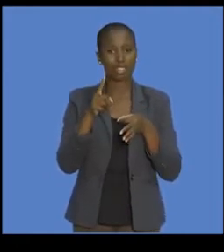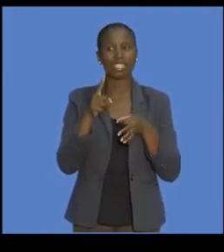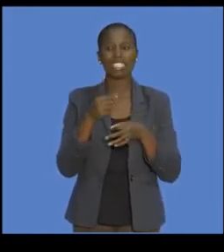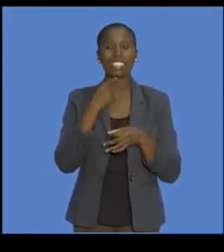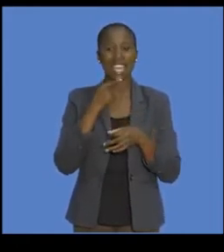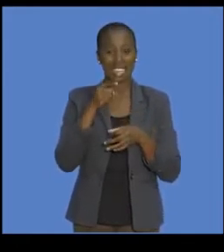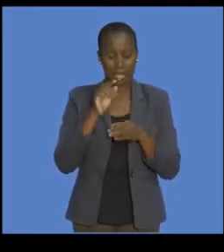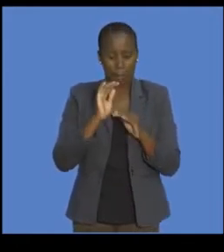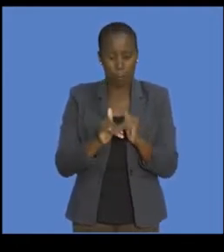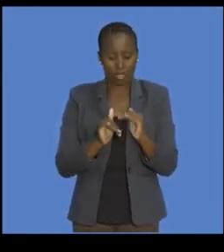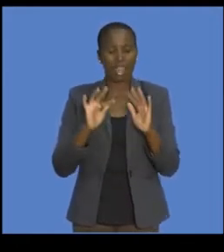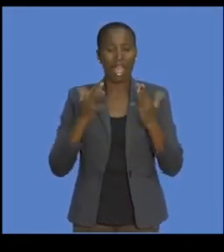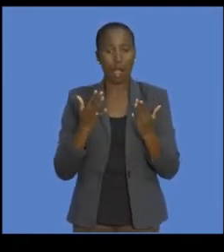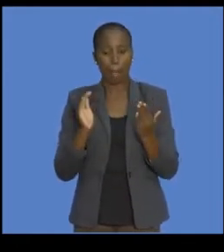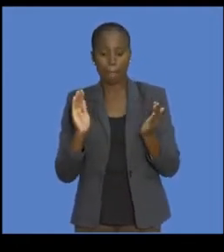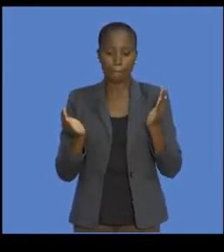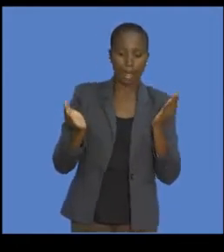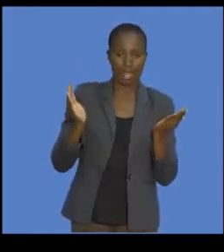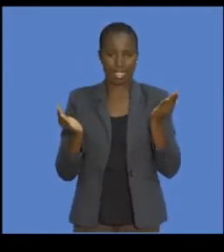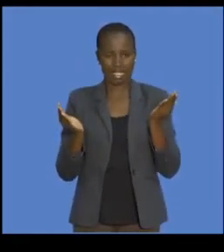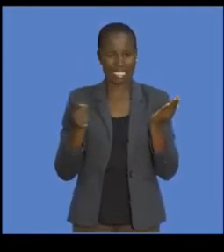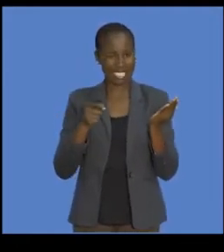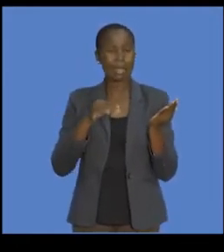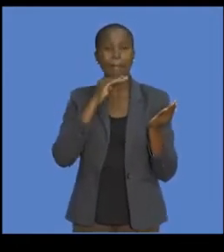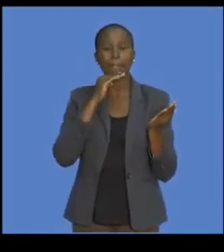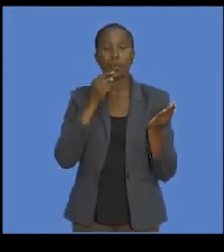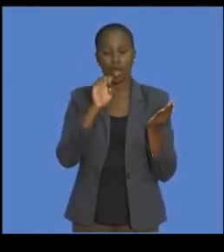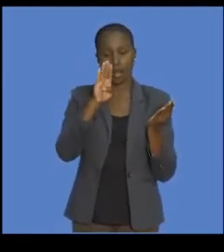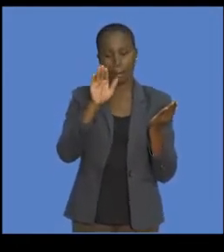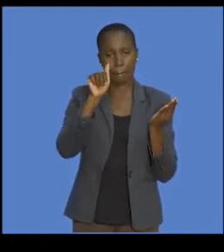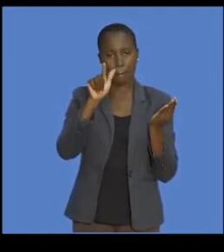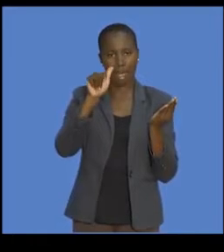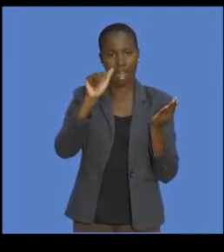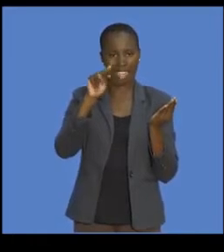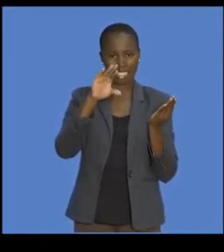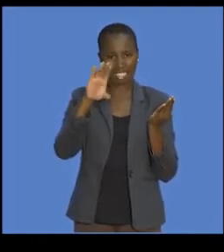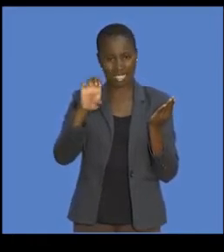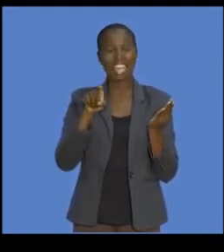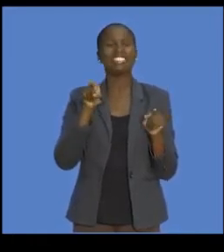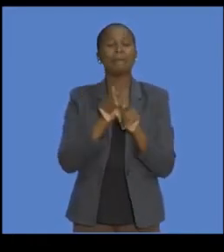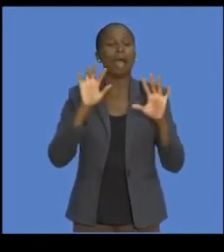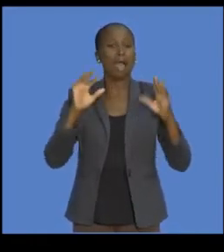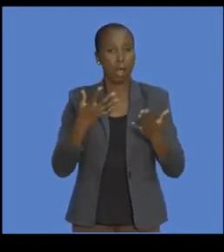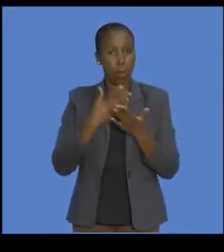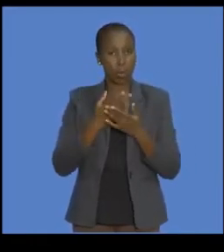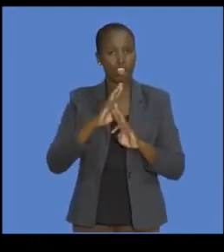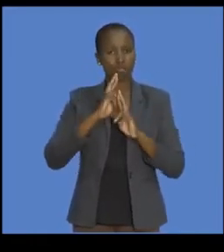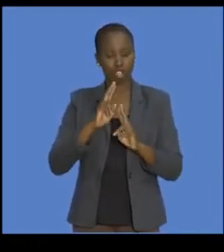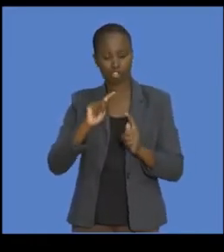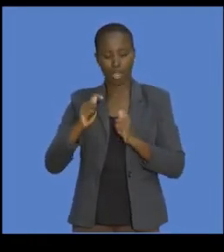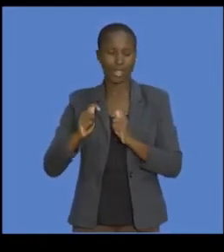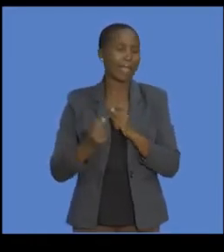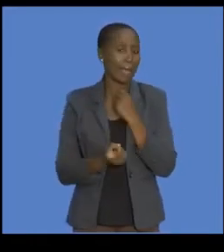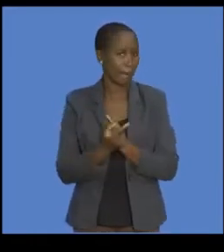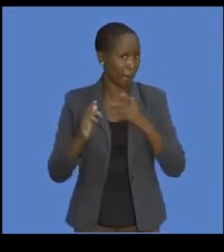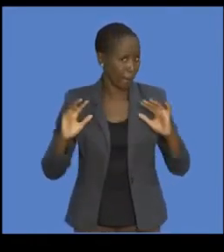process of what balance is and what happens when the body responds to these changes. So what's going to happen is that the body will